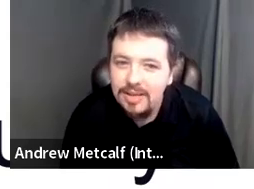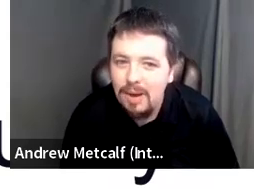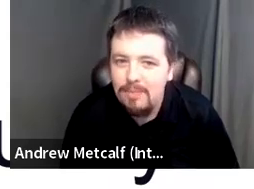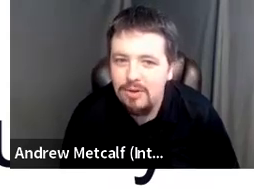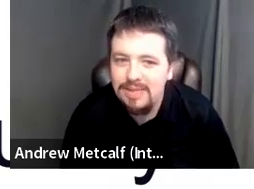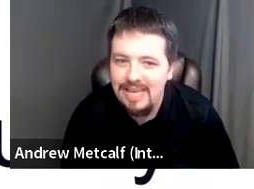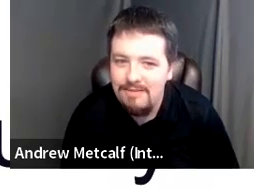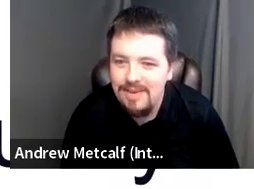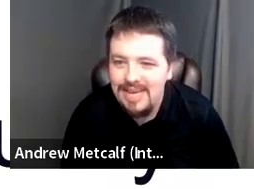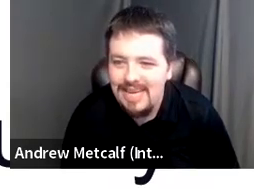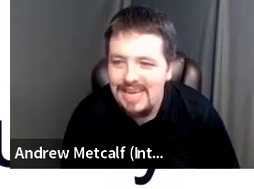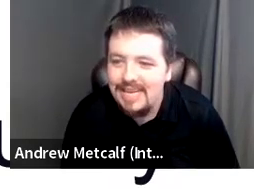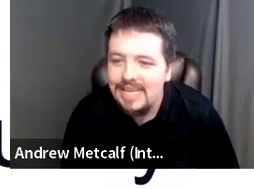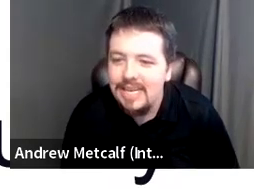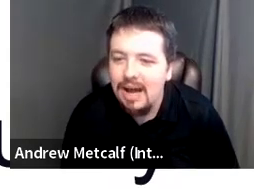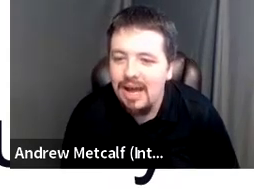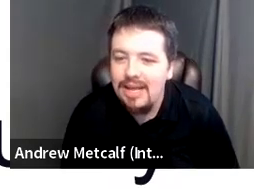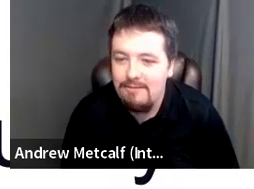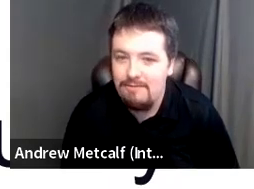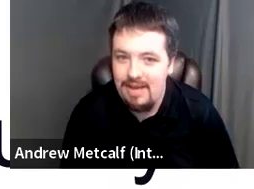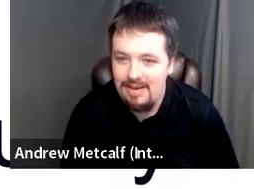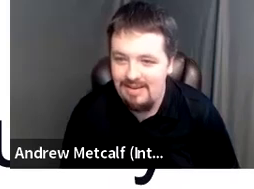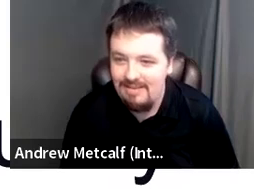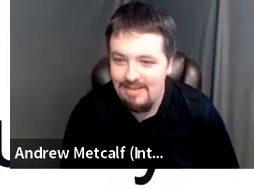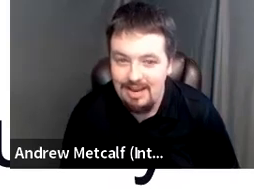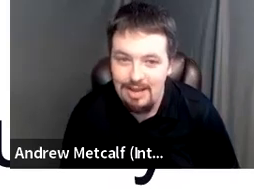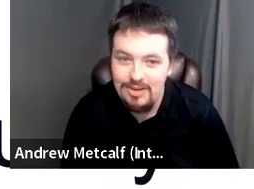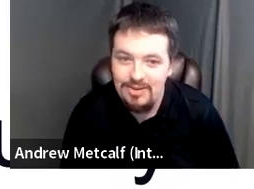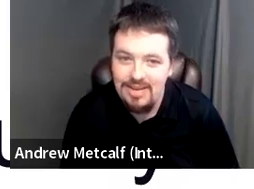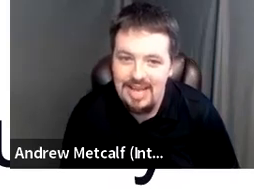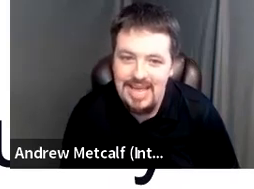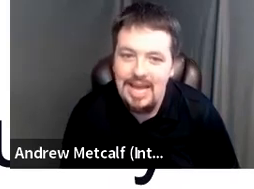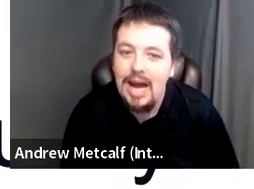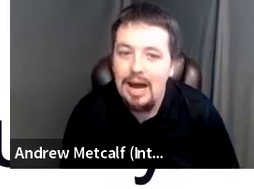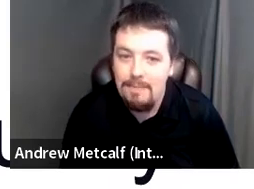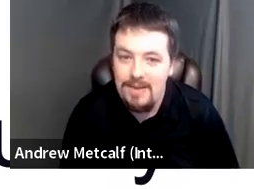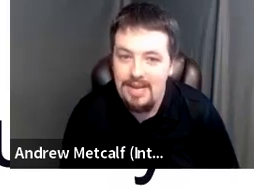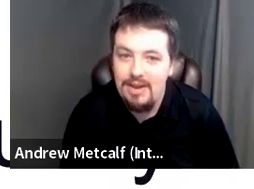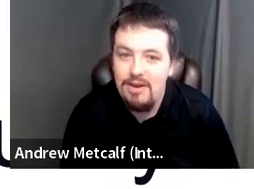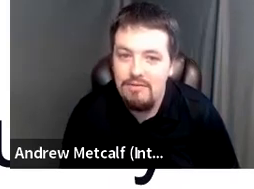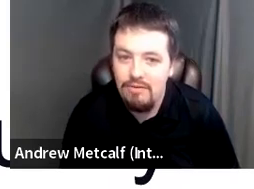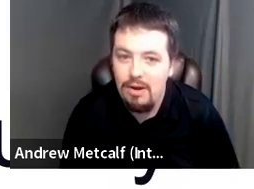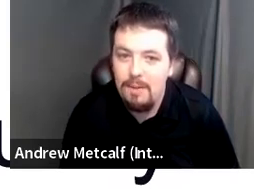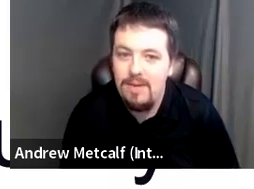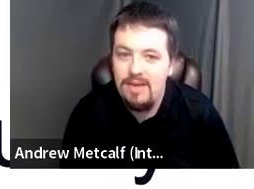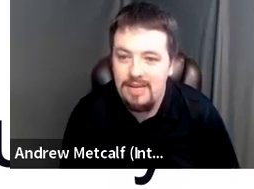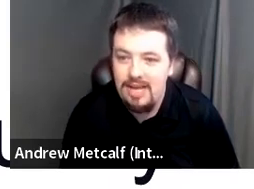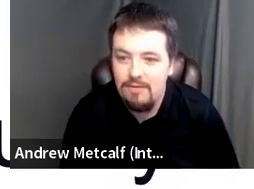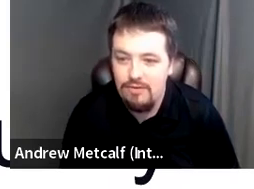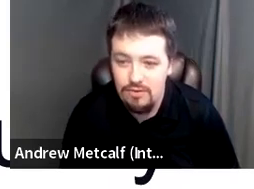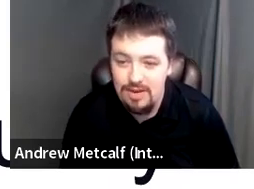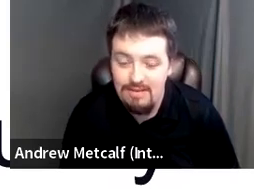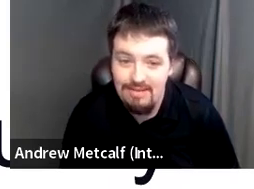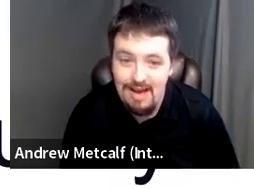Contrary to popular belief, he did not invent sign language. He copied it from the